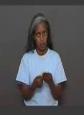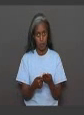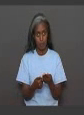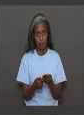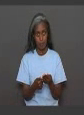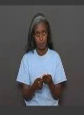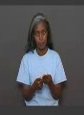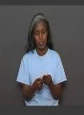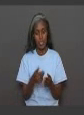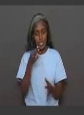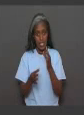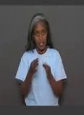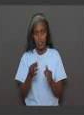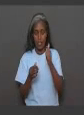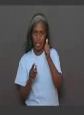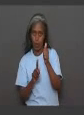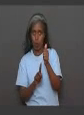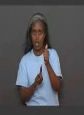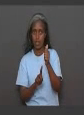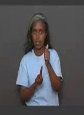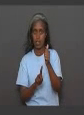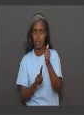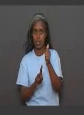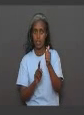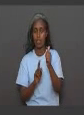Therefore, if A1,